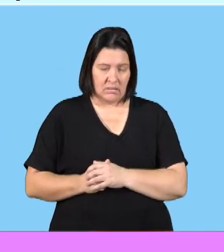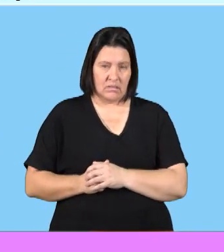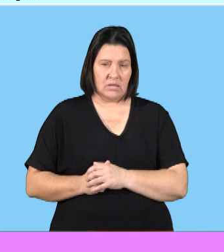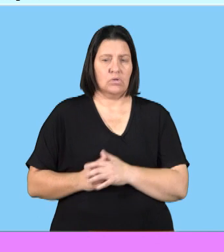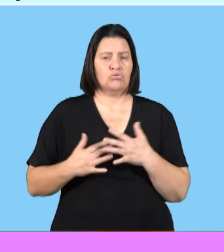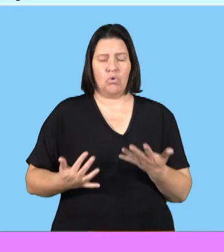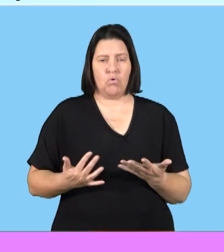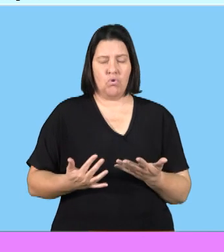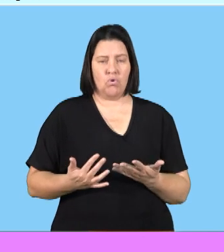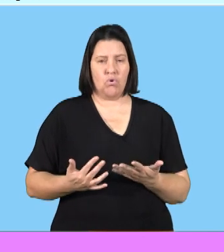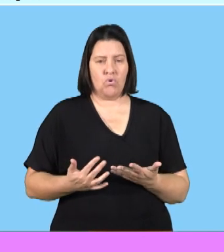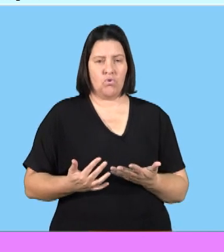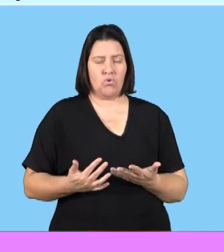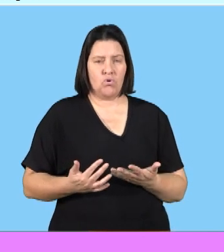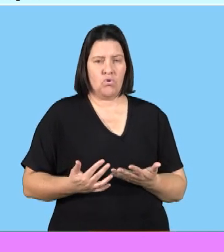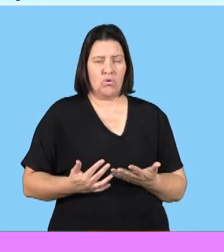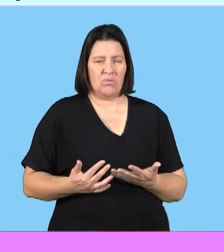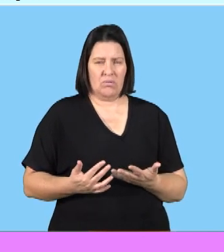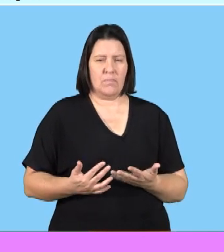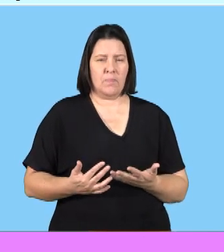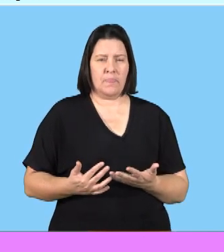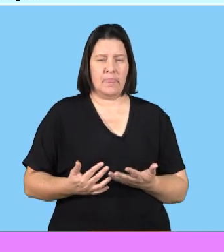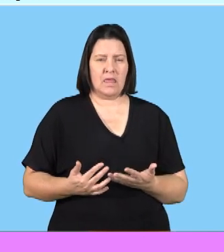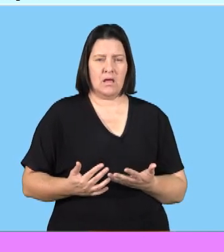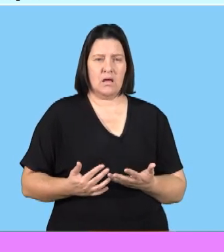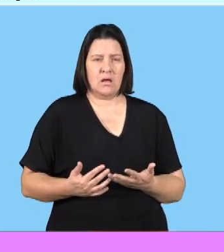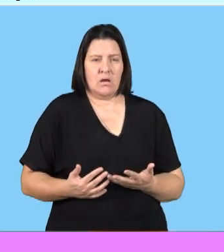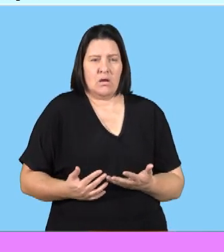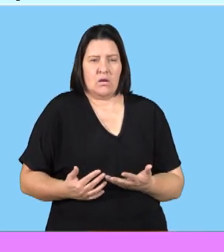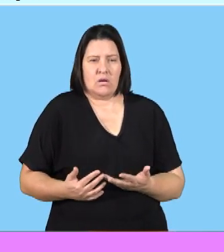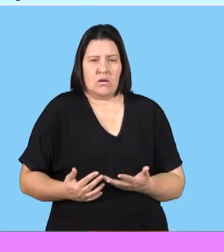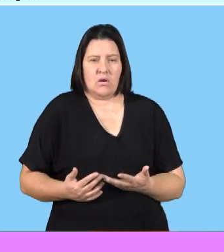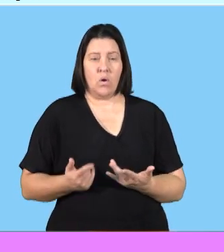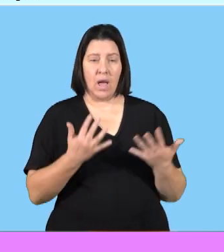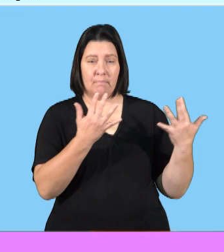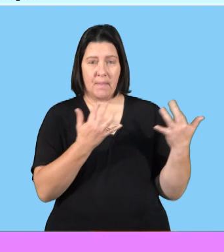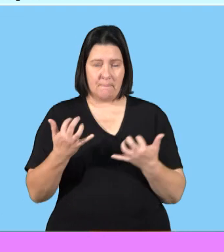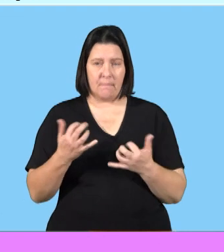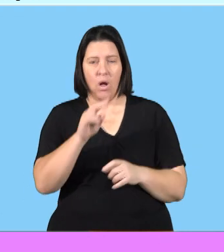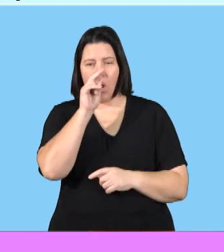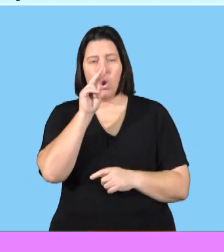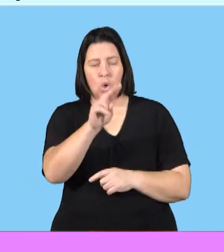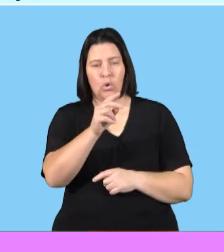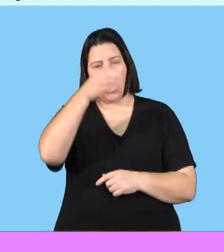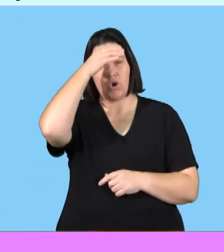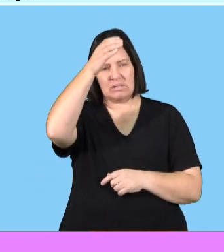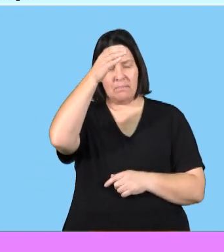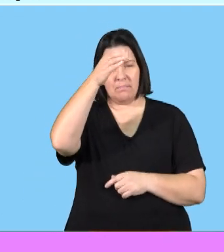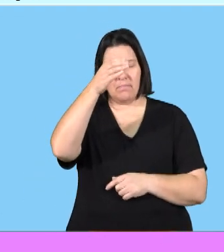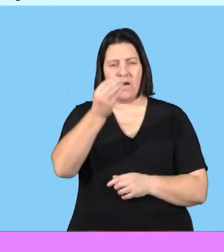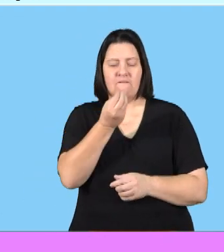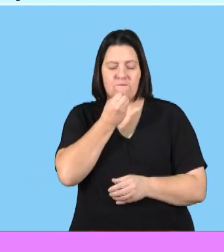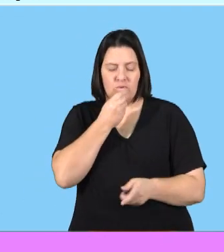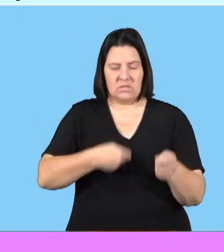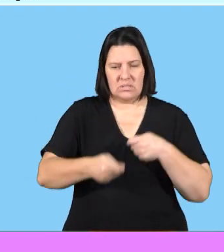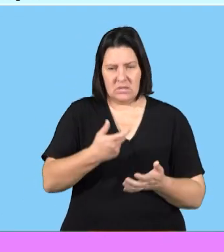4,66666667. So now we say, when we do the calculation, we're looking at the concept of